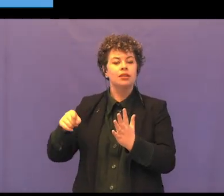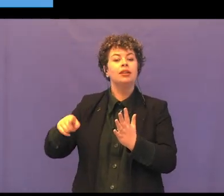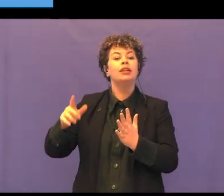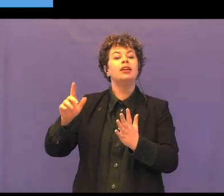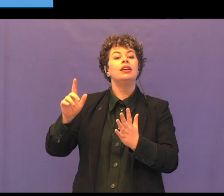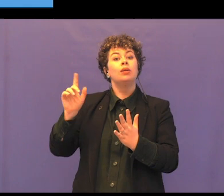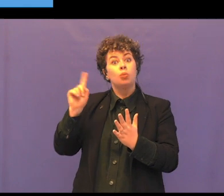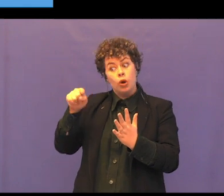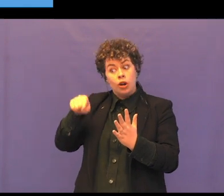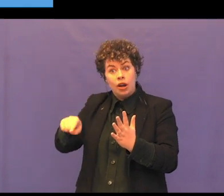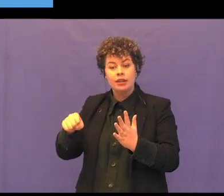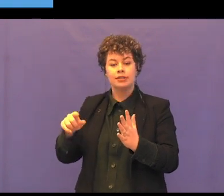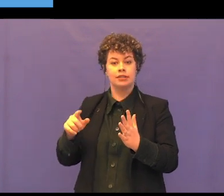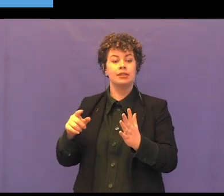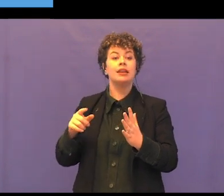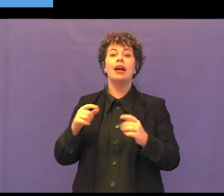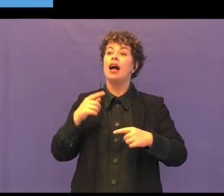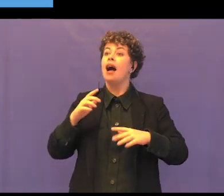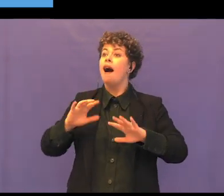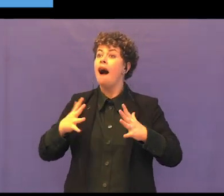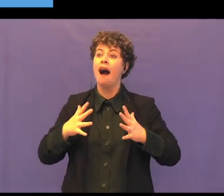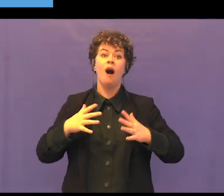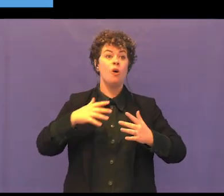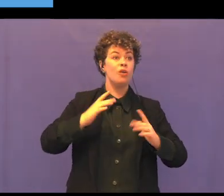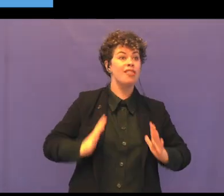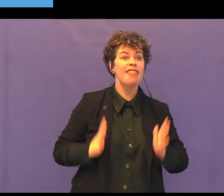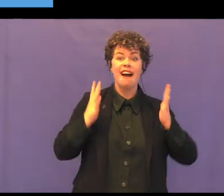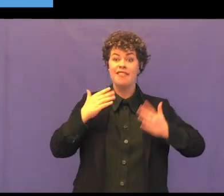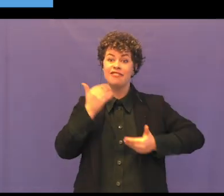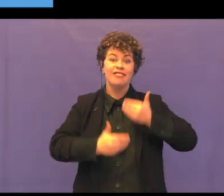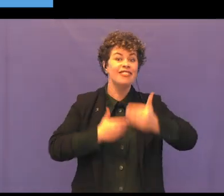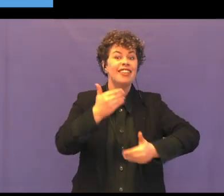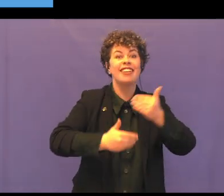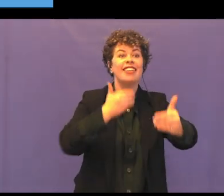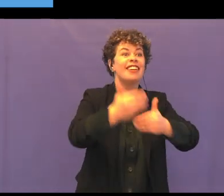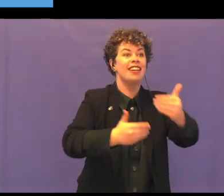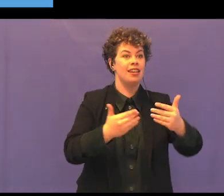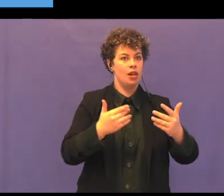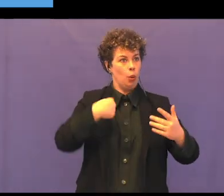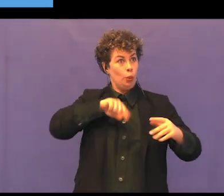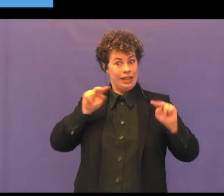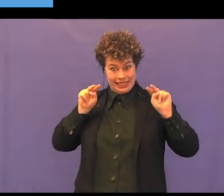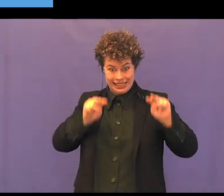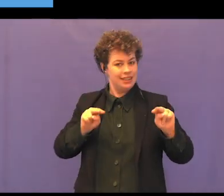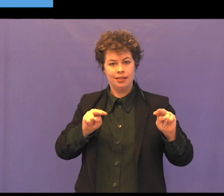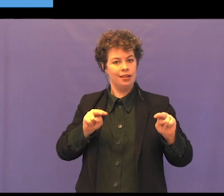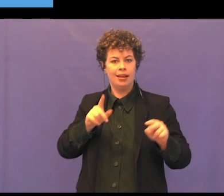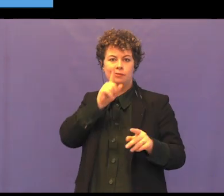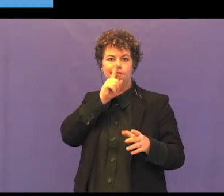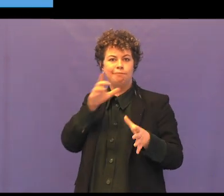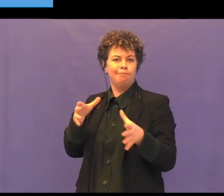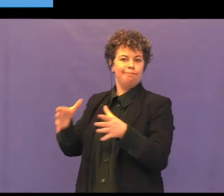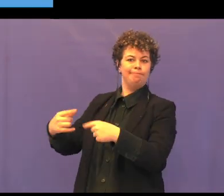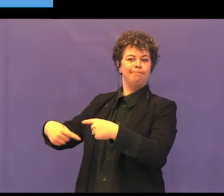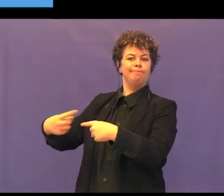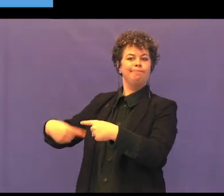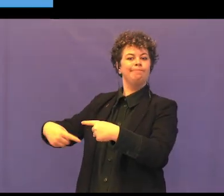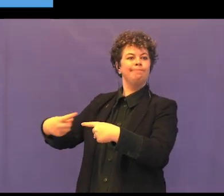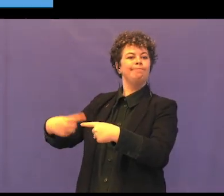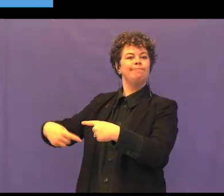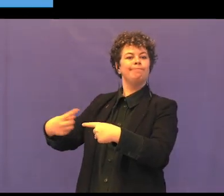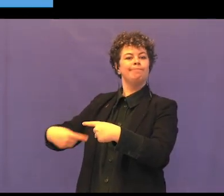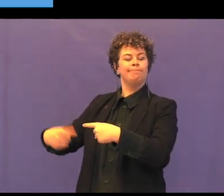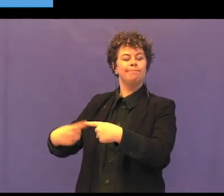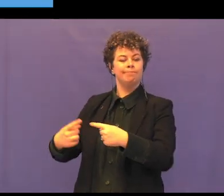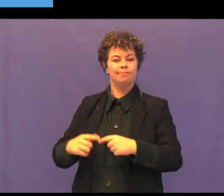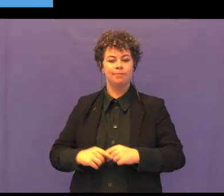I want each of you in the room to think about this for a few moments. In the languages that you speak, use,